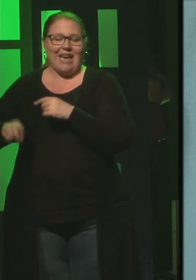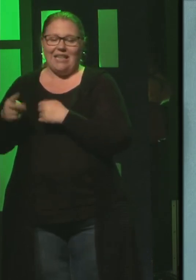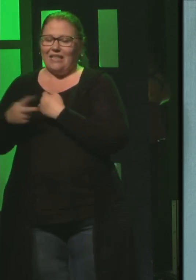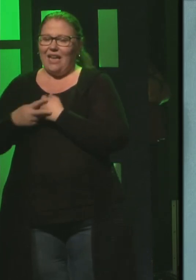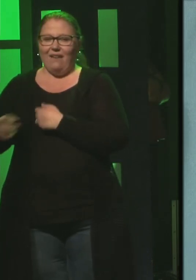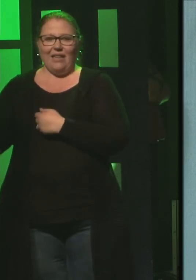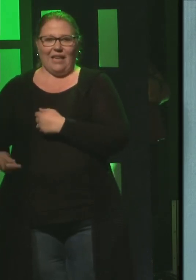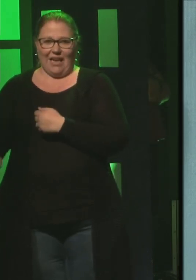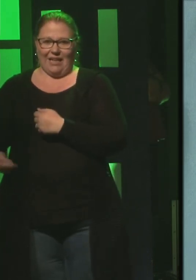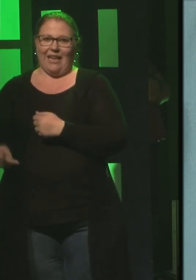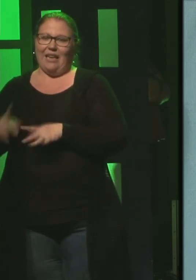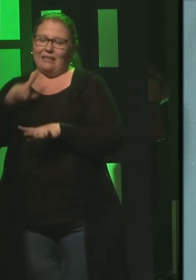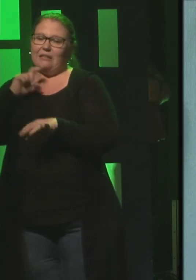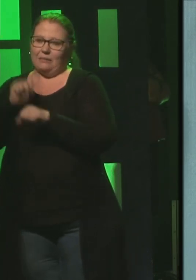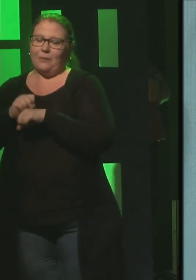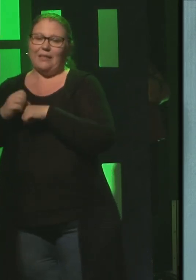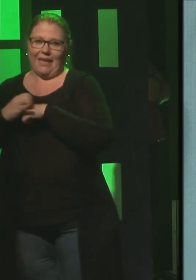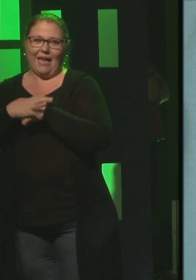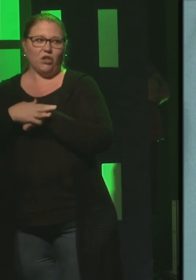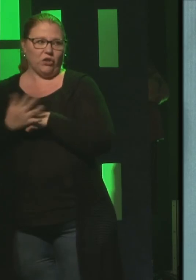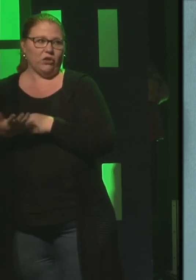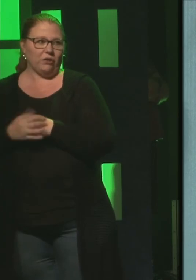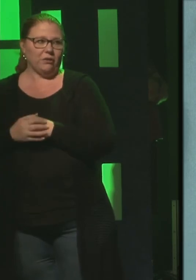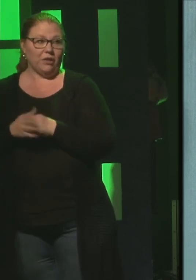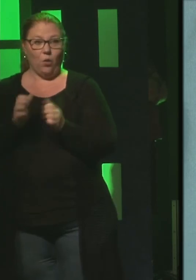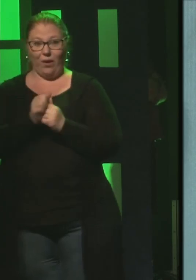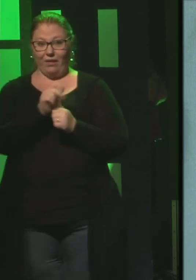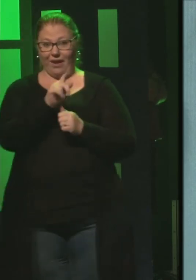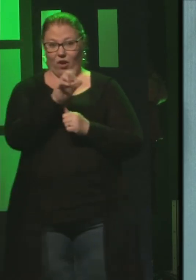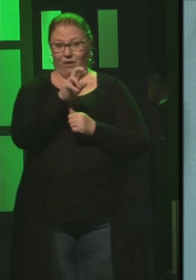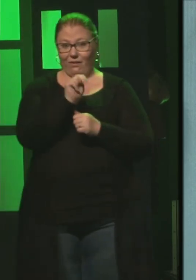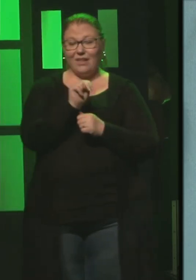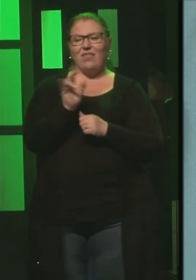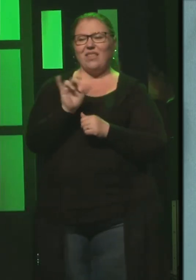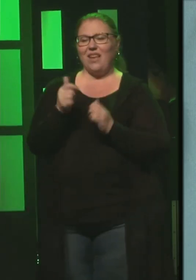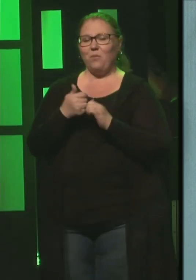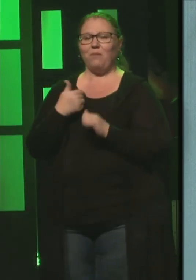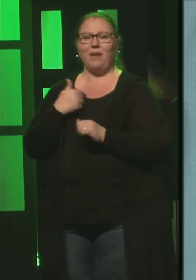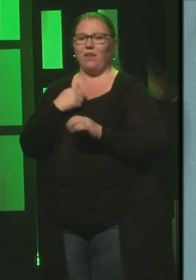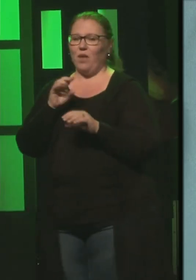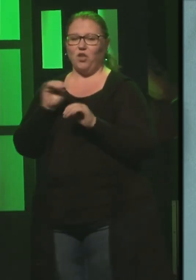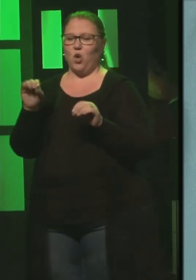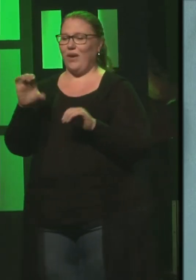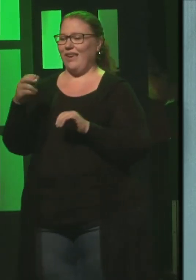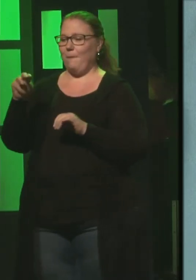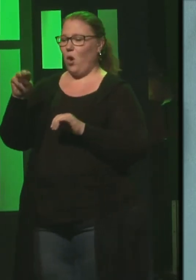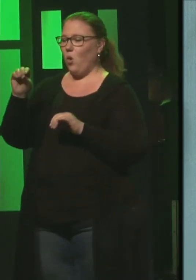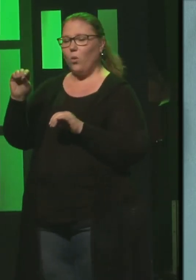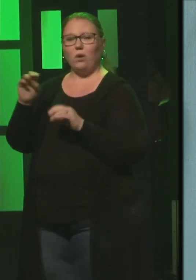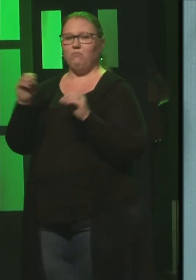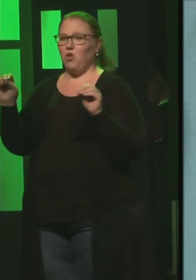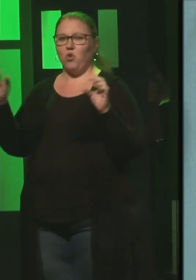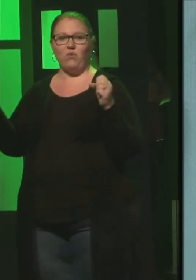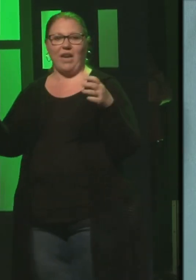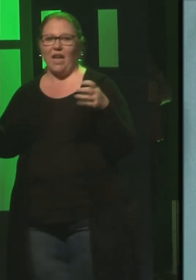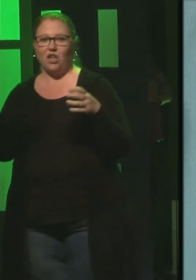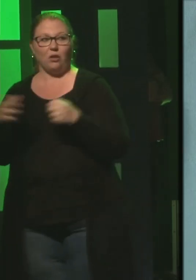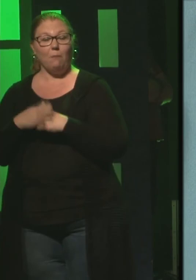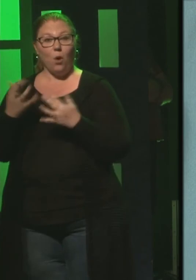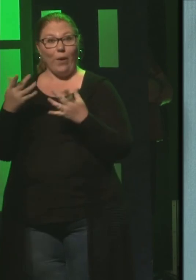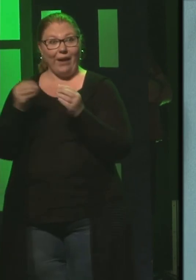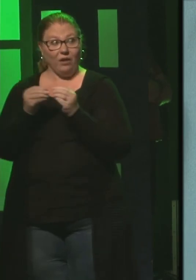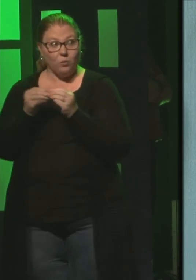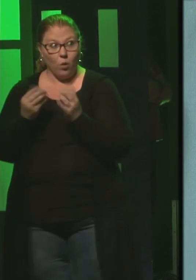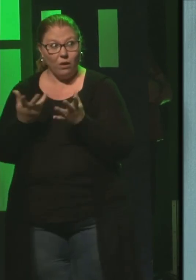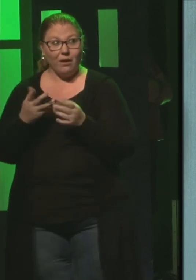kidney, and it was cancer. As with Karen, no chemo, no radiation. But wait, there's more. During